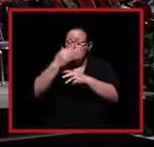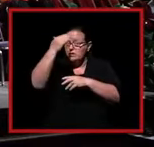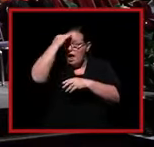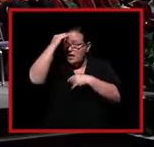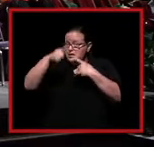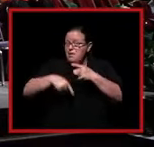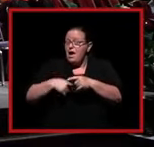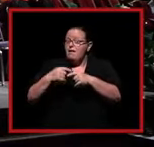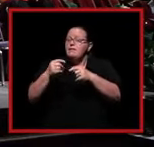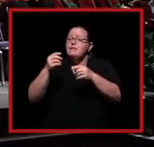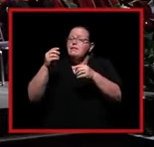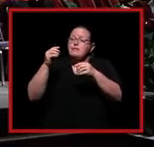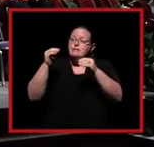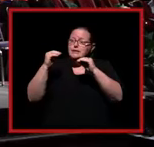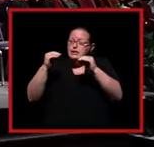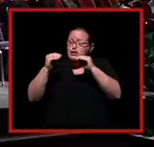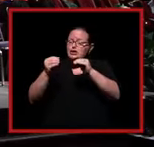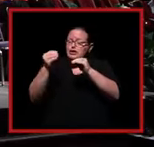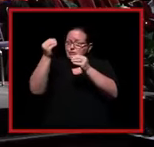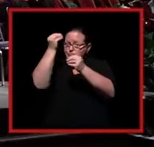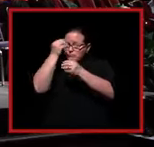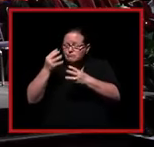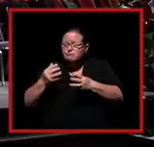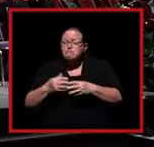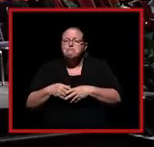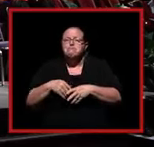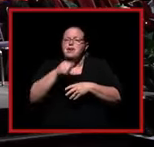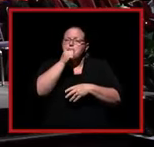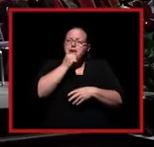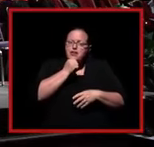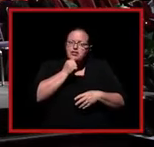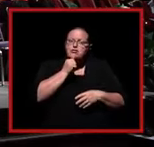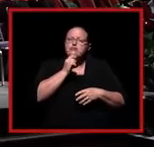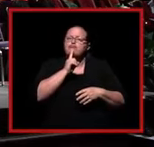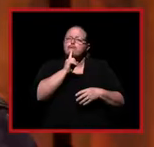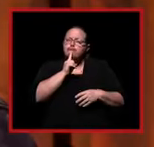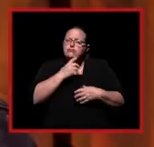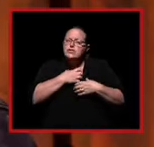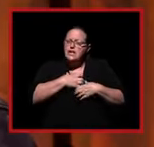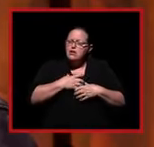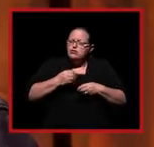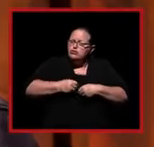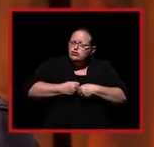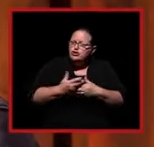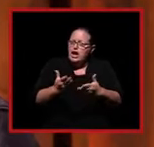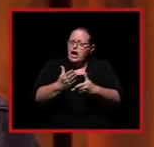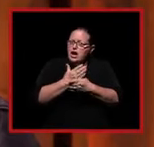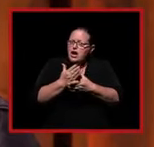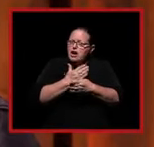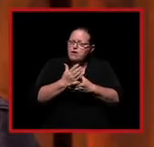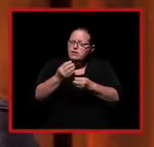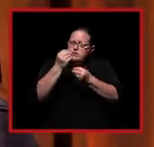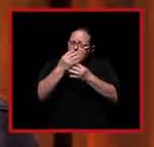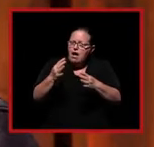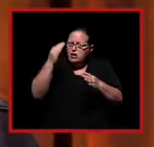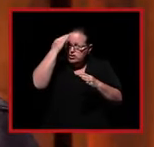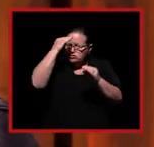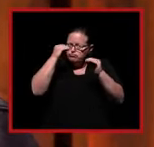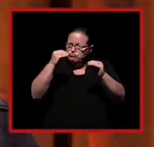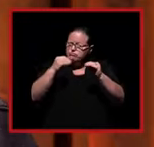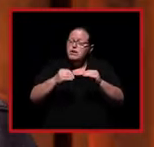subject matter, his patience, his earnest desire to share his knowledge, and his insistence on